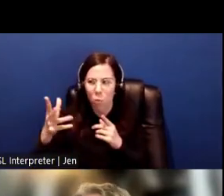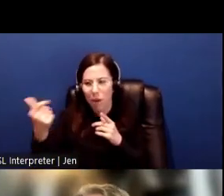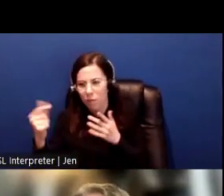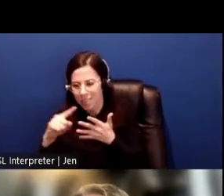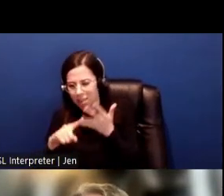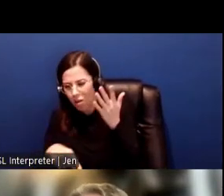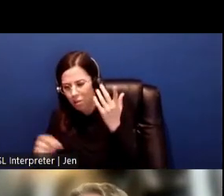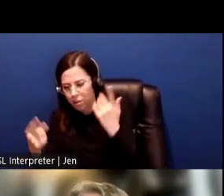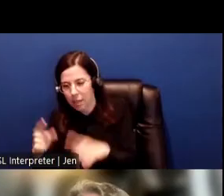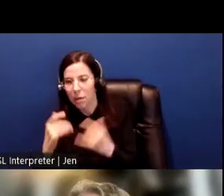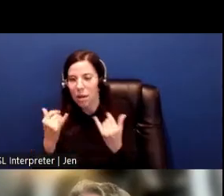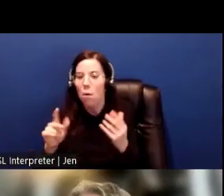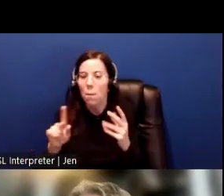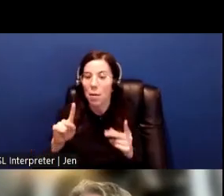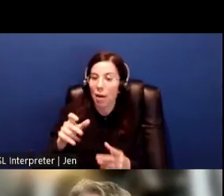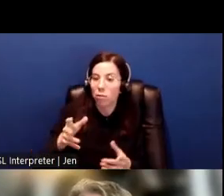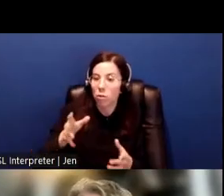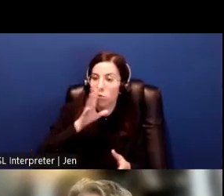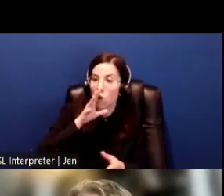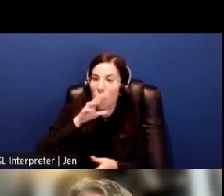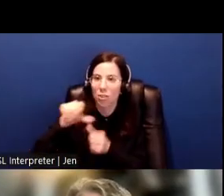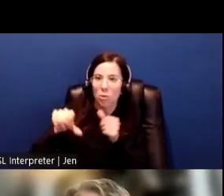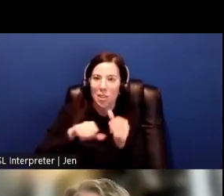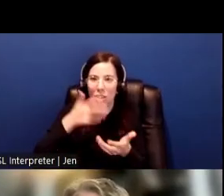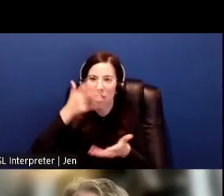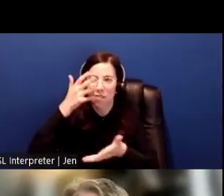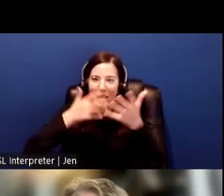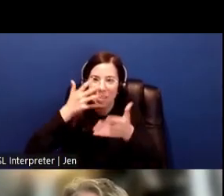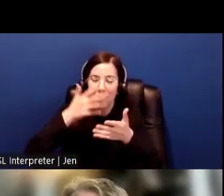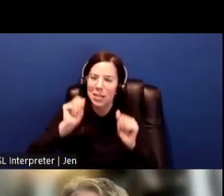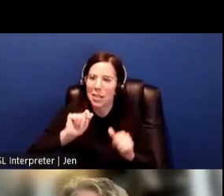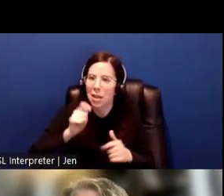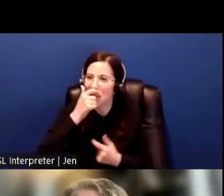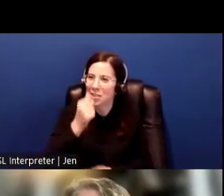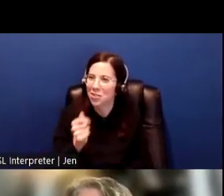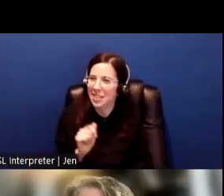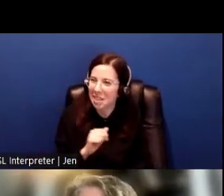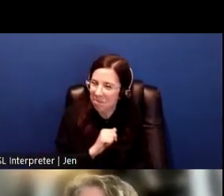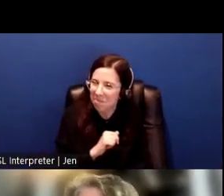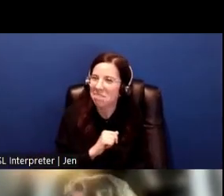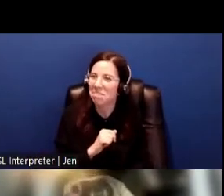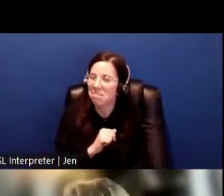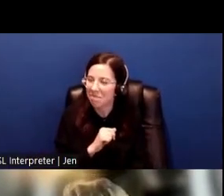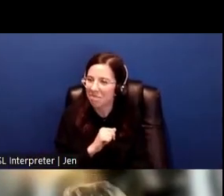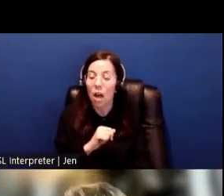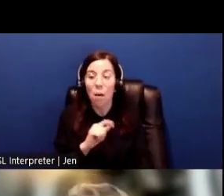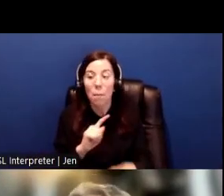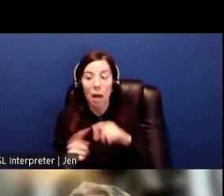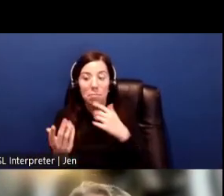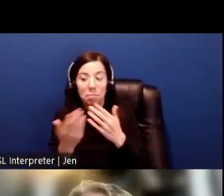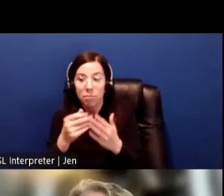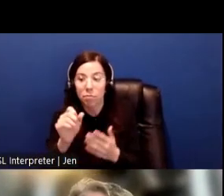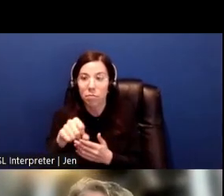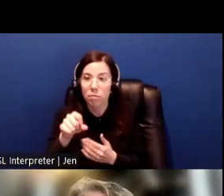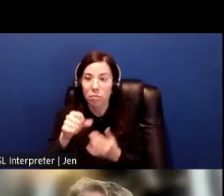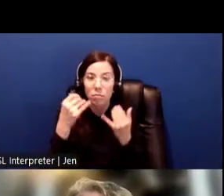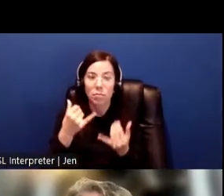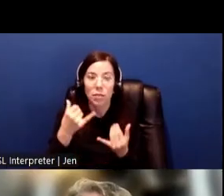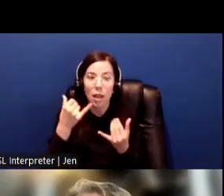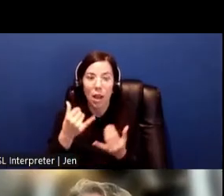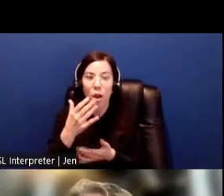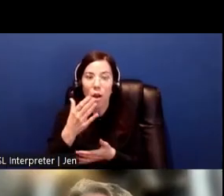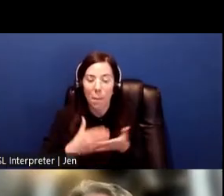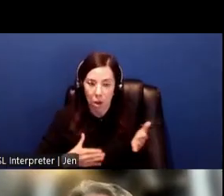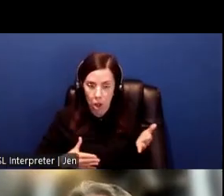And then people actually have to talk to each other face to face. It can be very interesting. So Yeah, I think we're at the part where we've